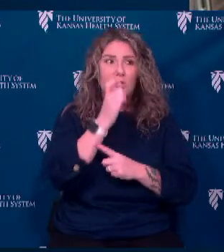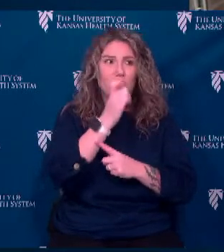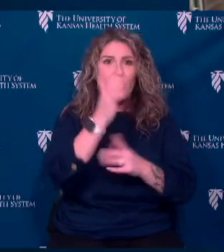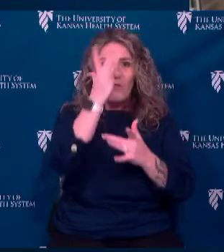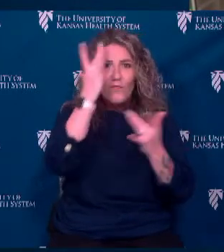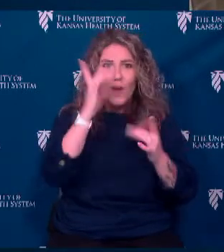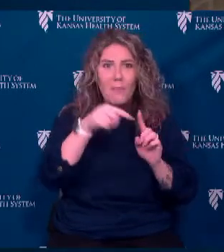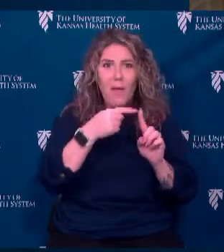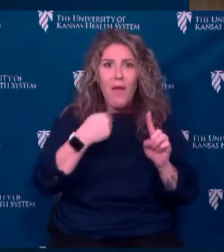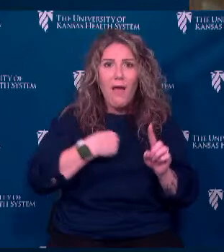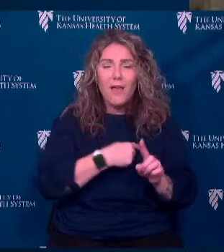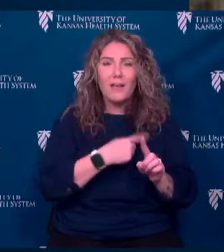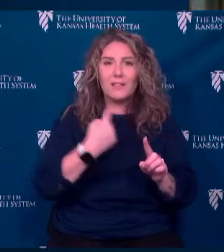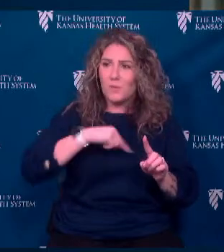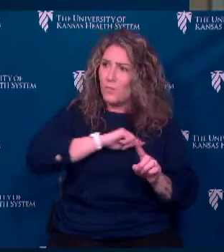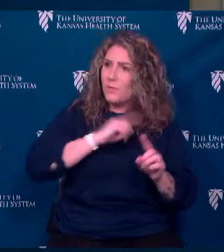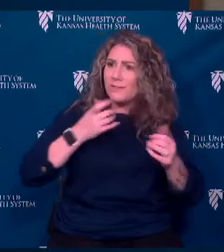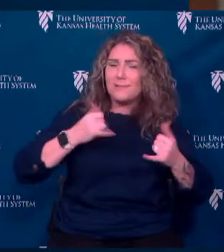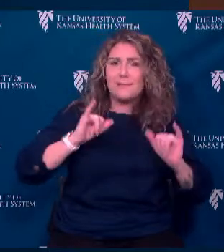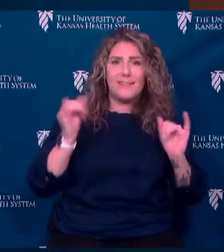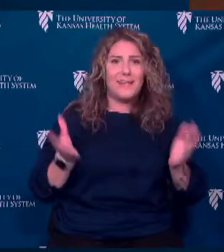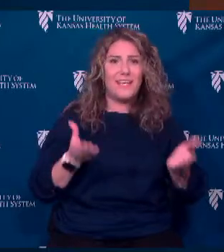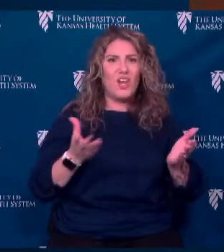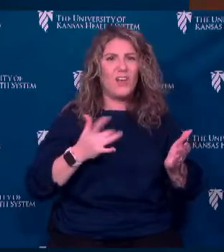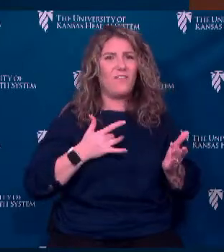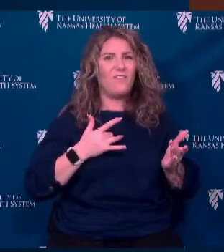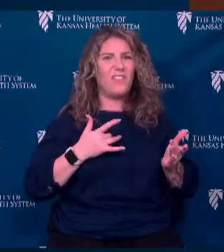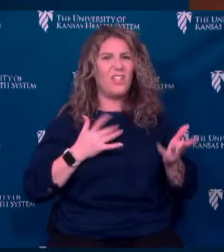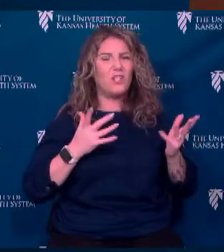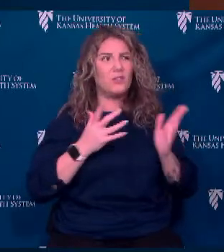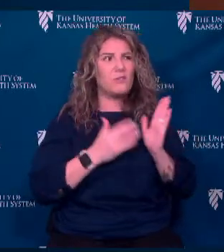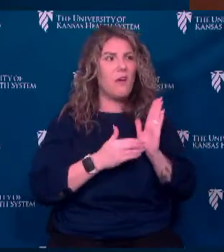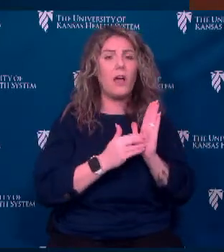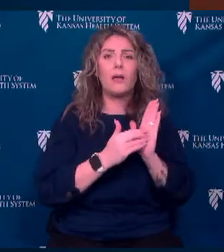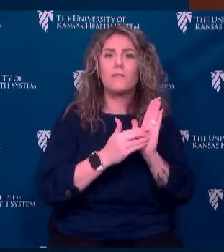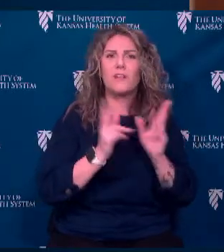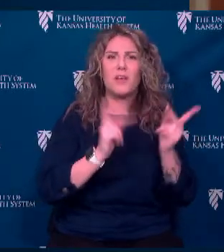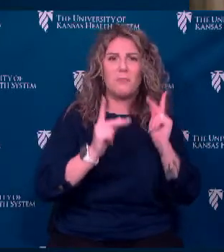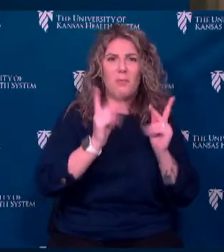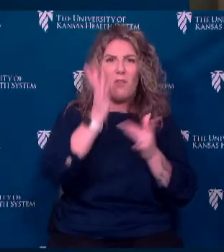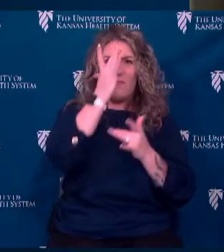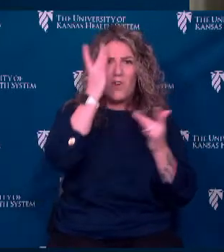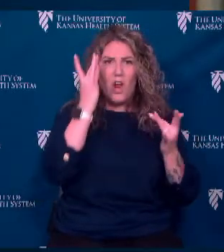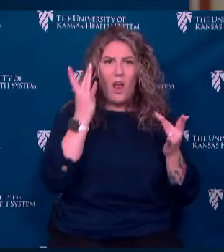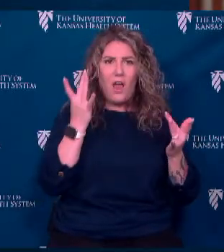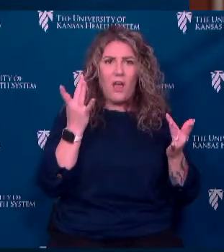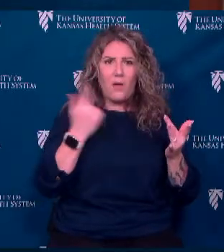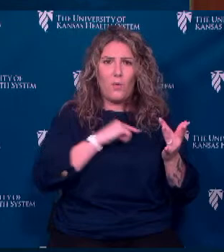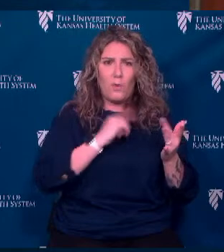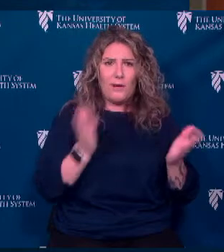us because we're still here, and I think it feels often like people have forgotten that we're still here.